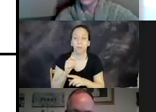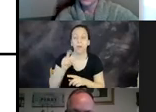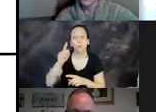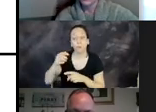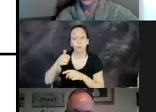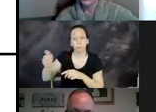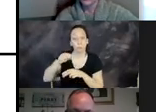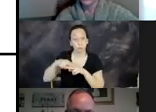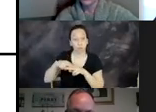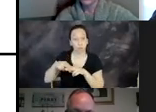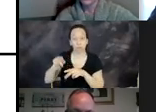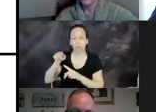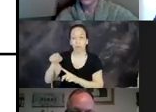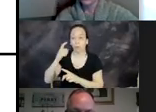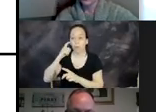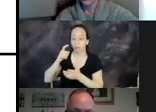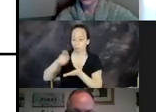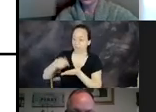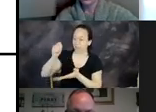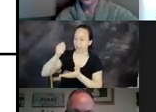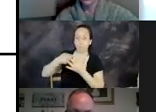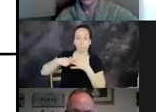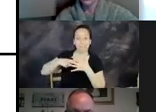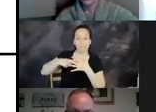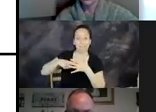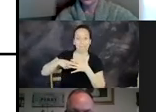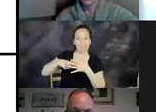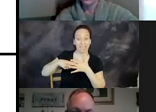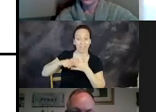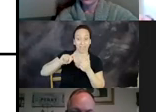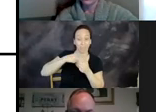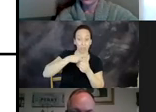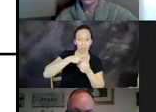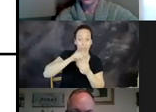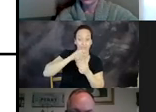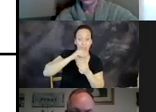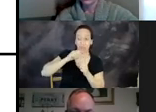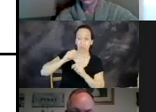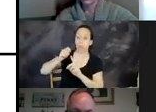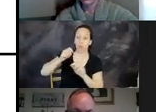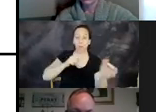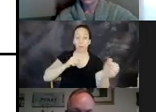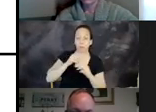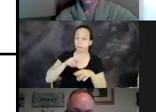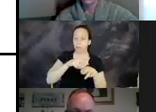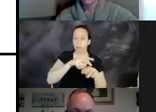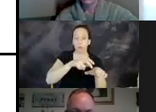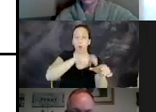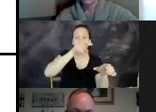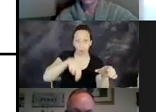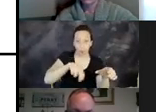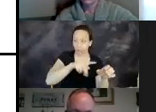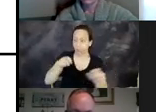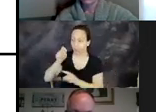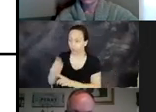for example, that tap will register the beginning of your trip, and then your tap off will register the end of your trip, and we can